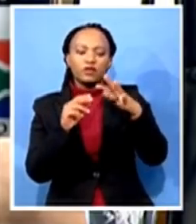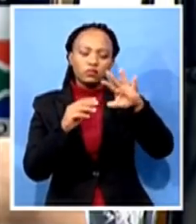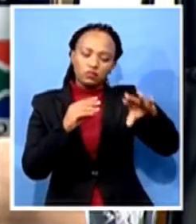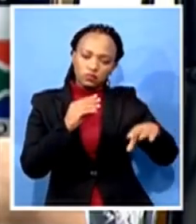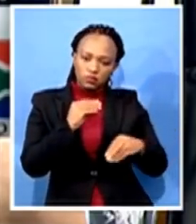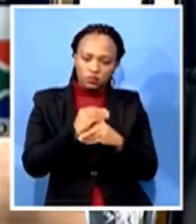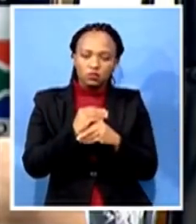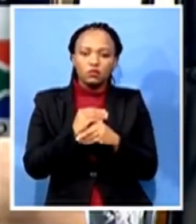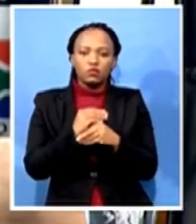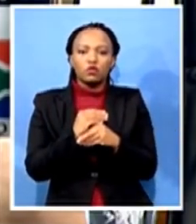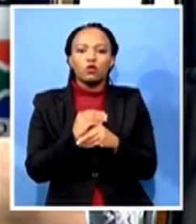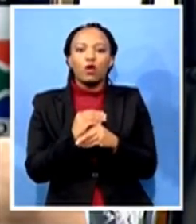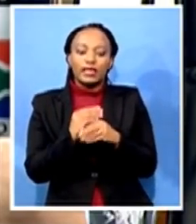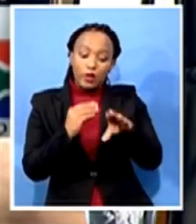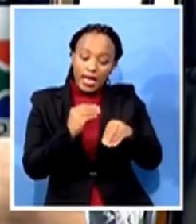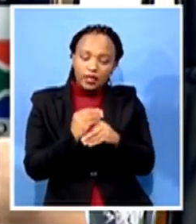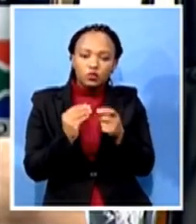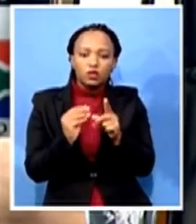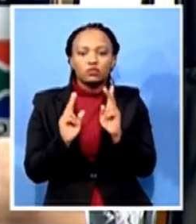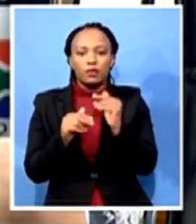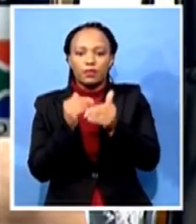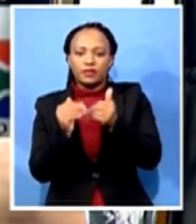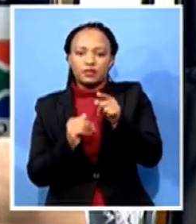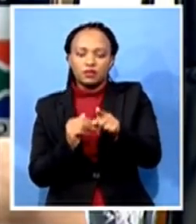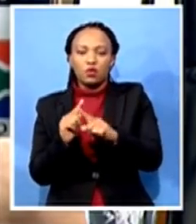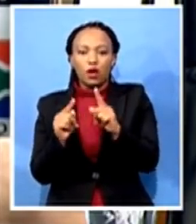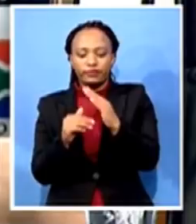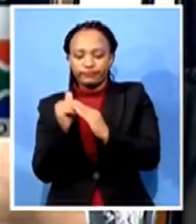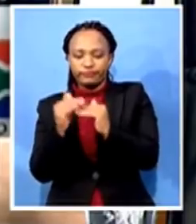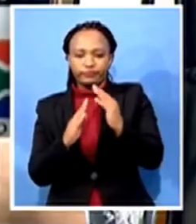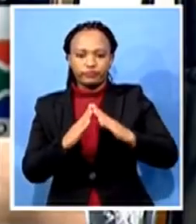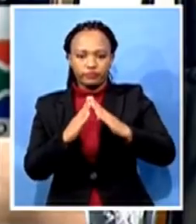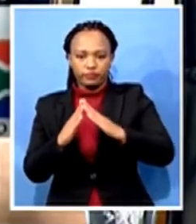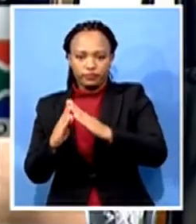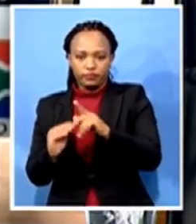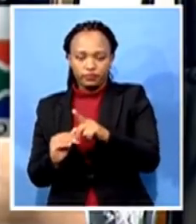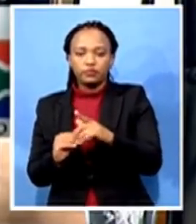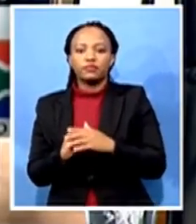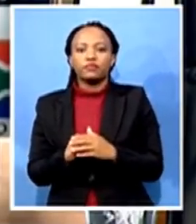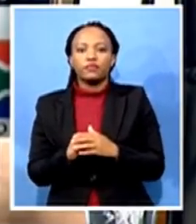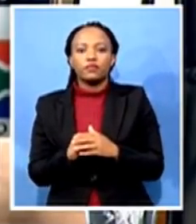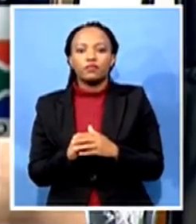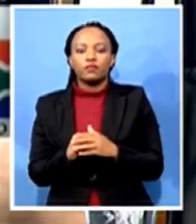be followed when building houses in terms of the database.